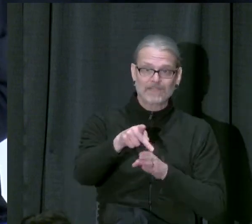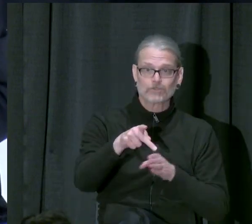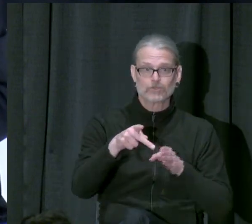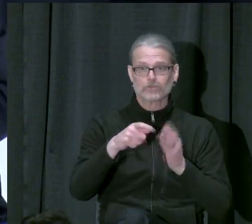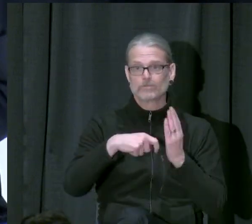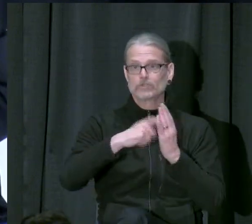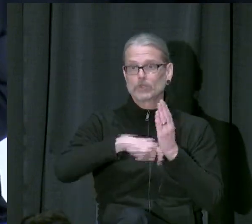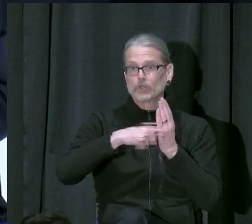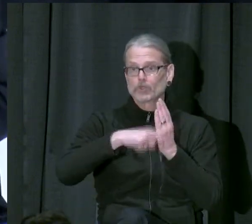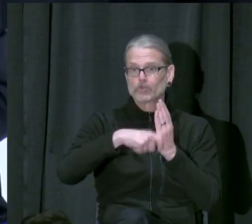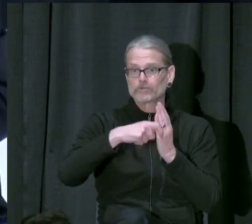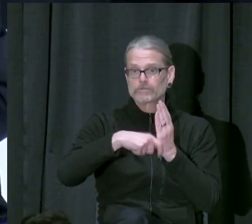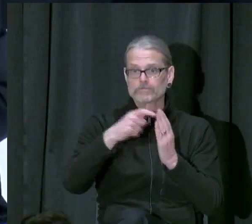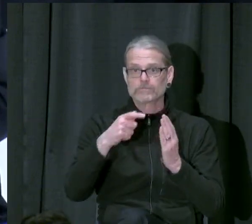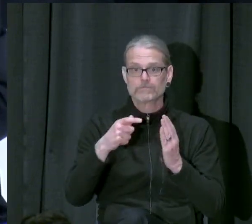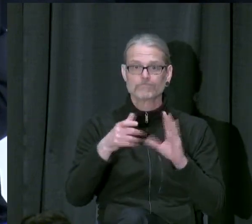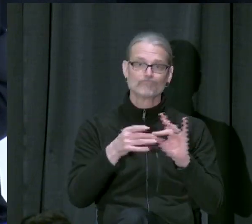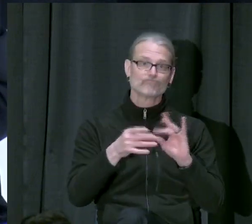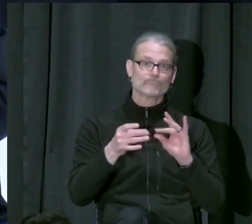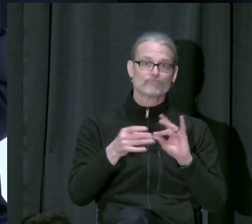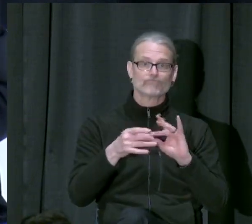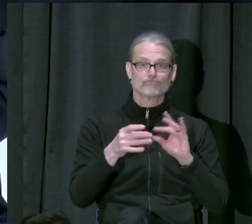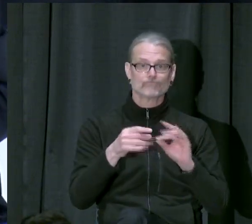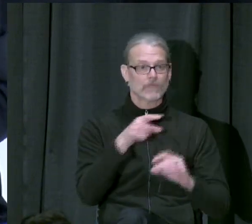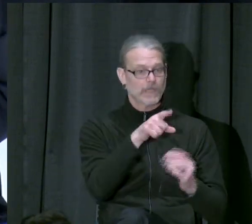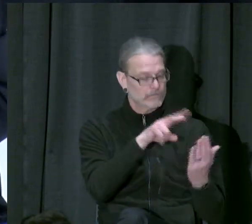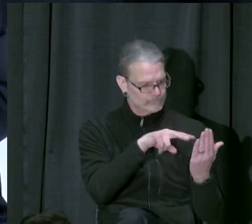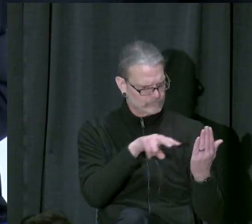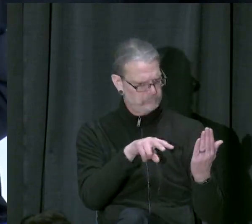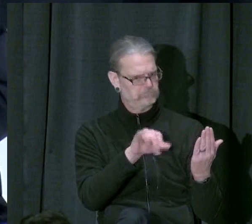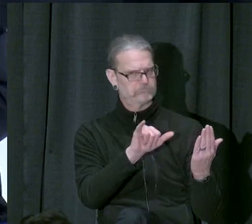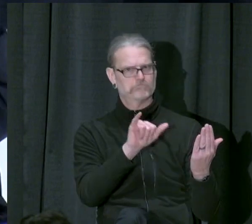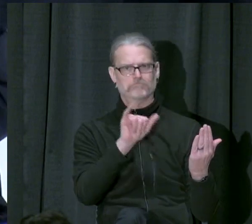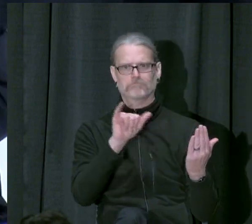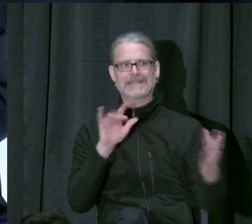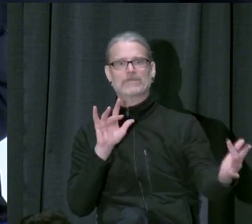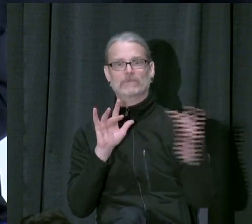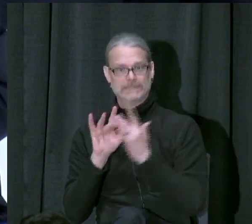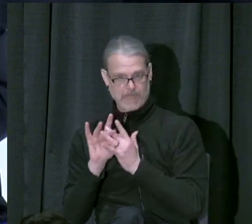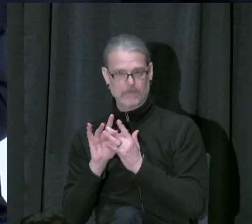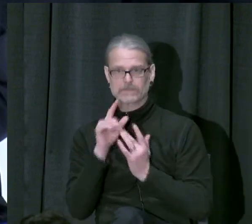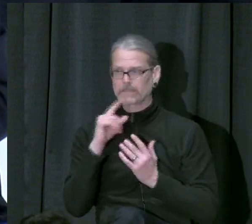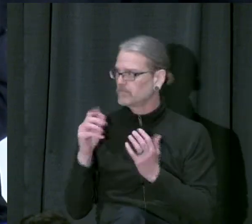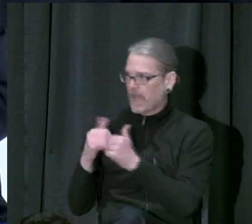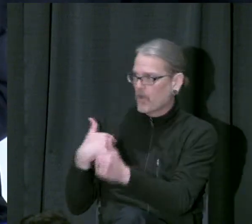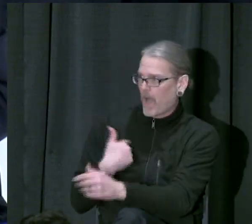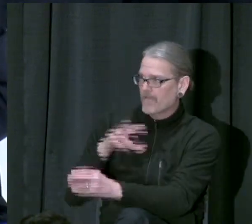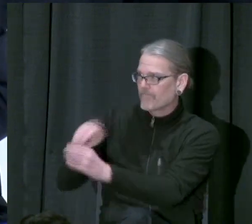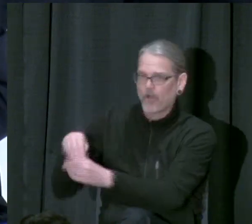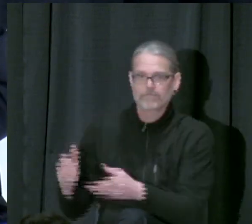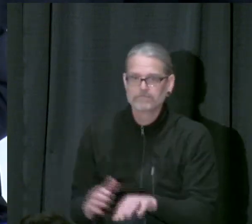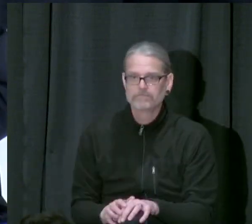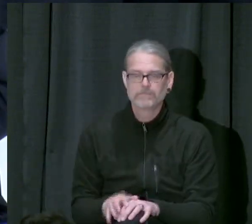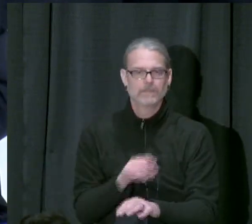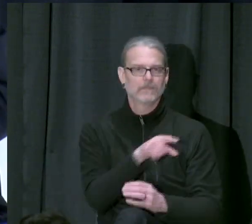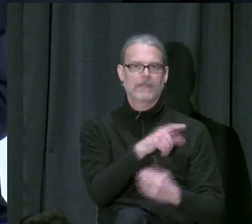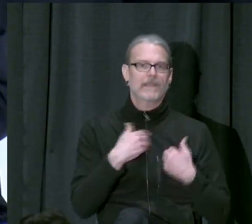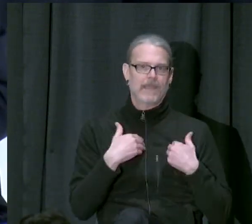projects being talked about at some other schools, and he reached out to us and said, how can we get involved? And they actually have a new